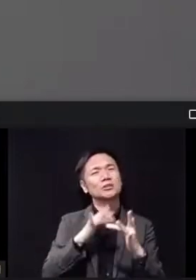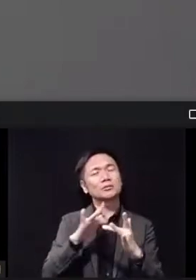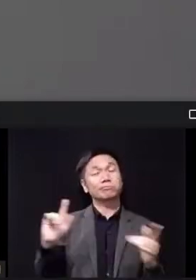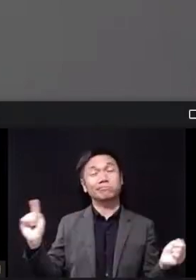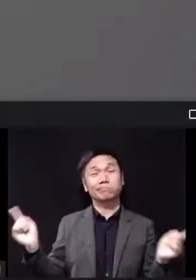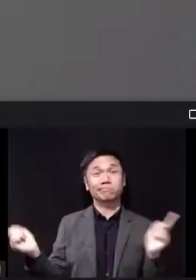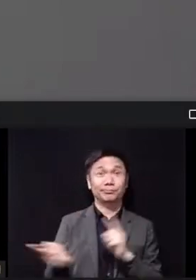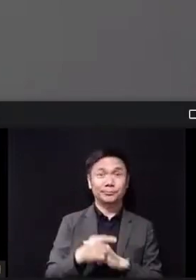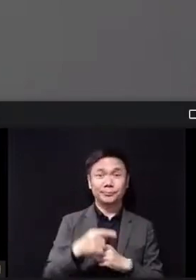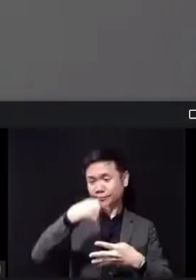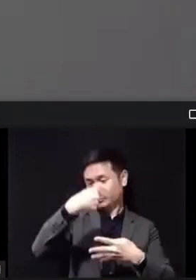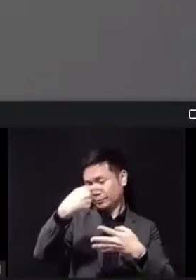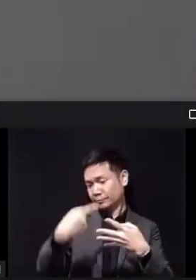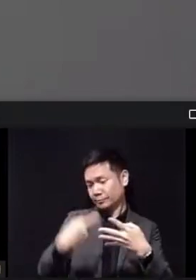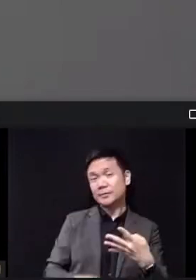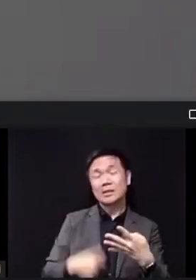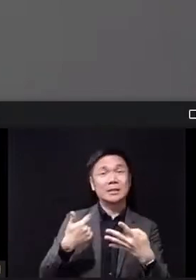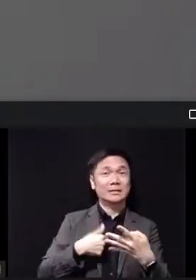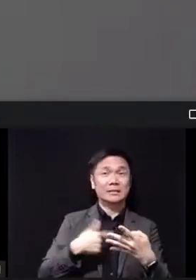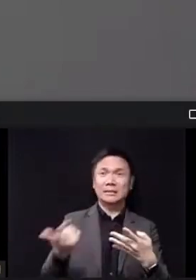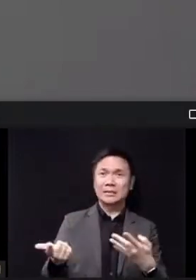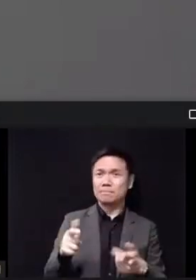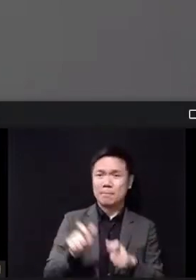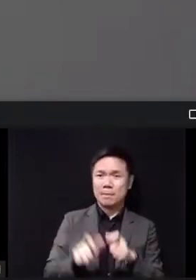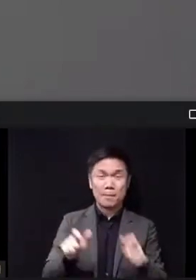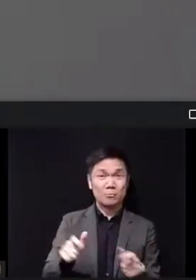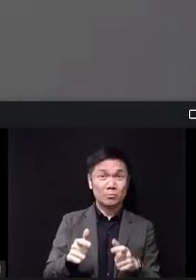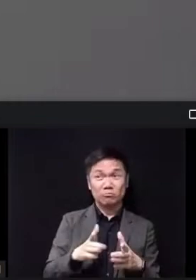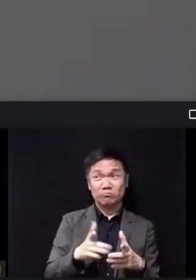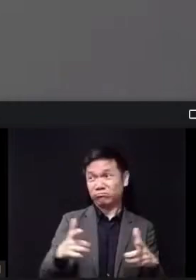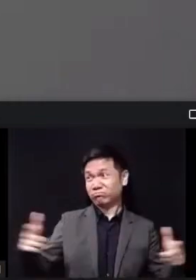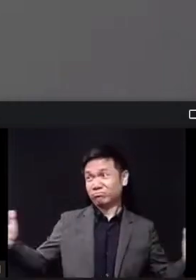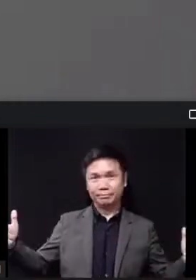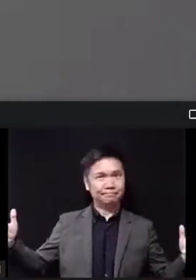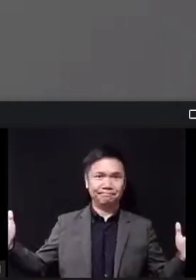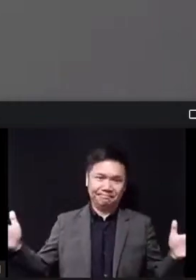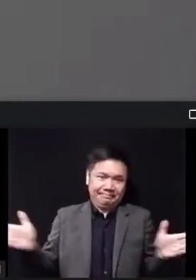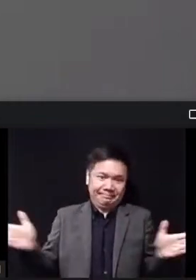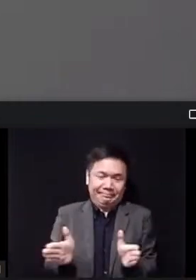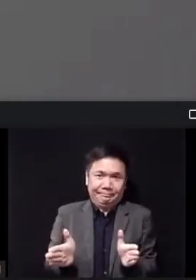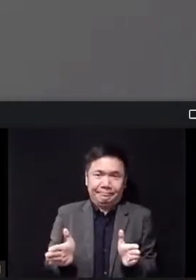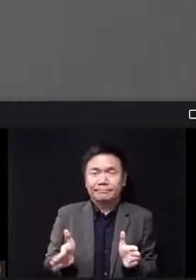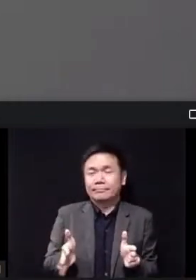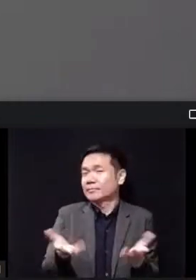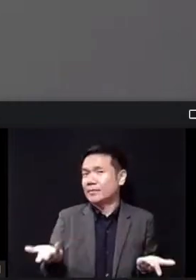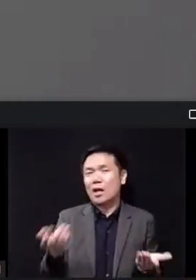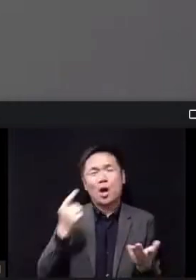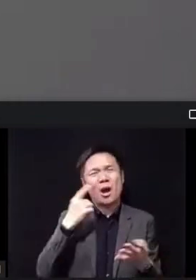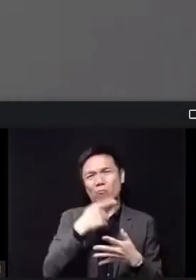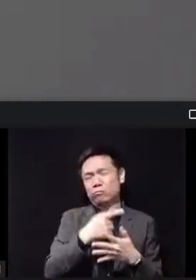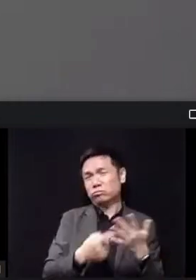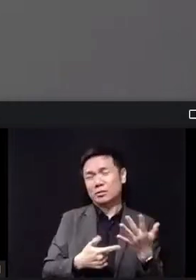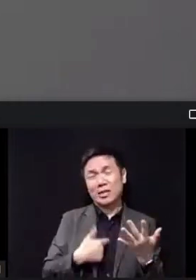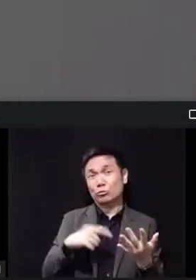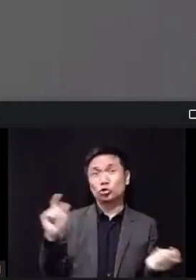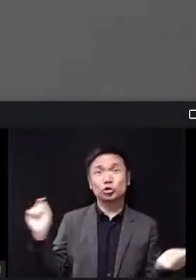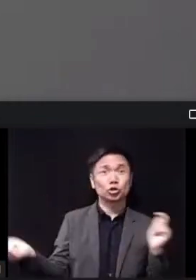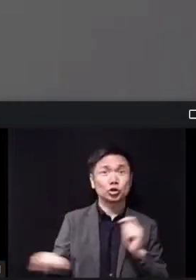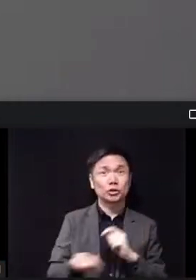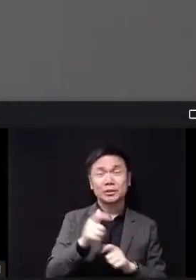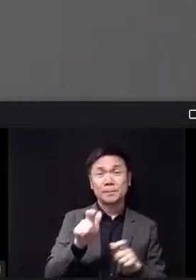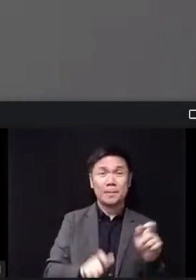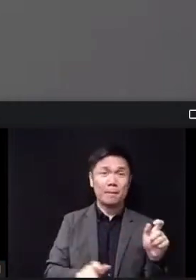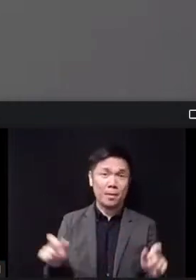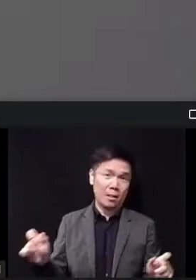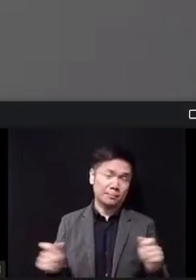transformation, shrinking civic space, and the list goes on. All are changing the landscape of